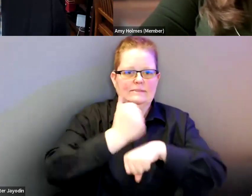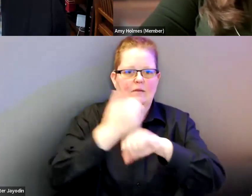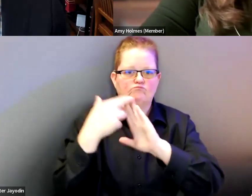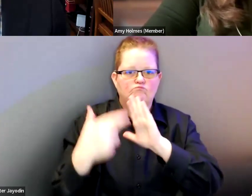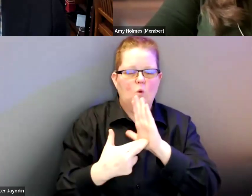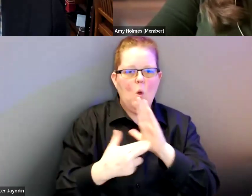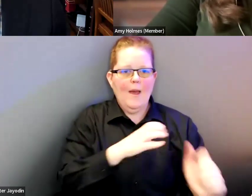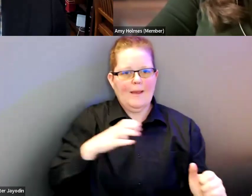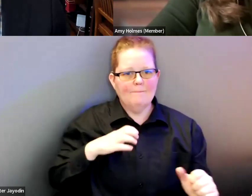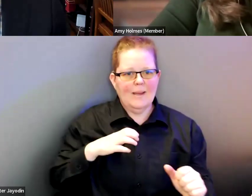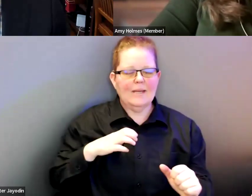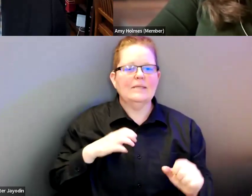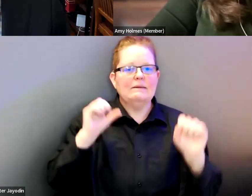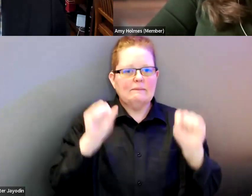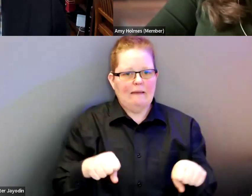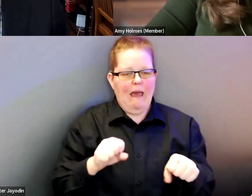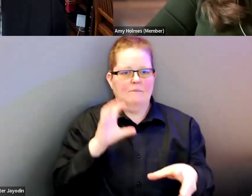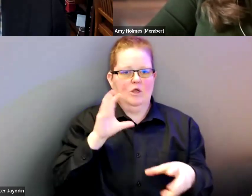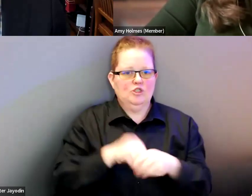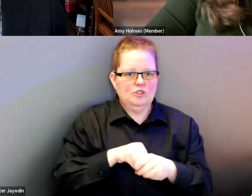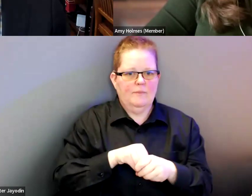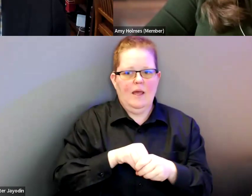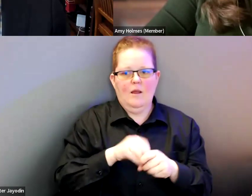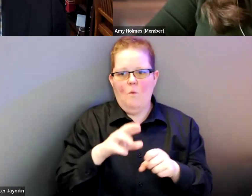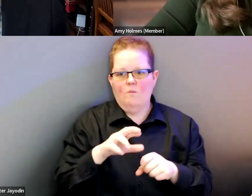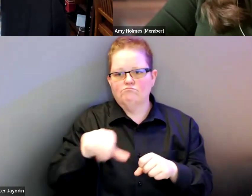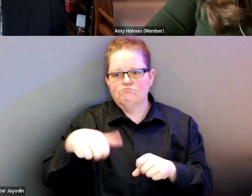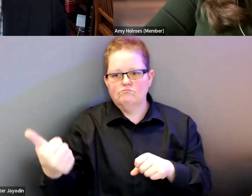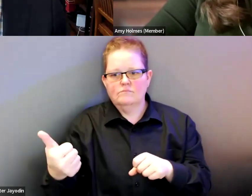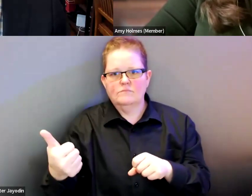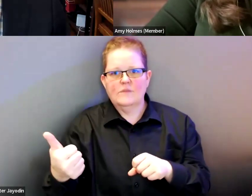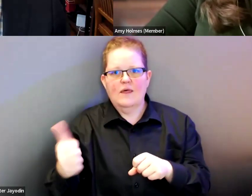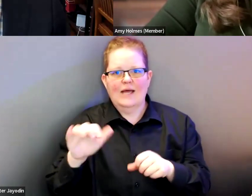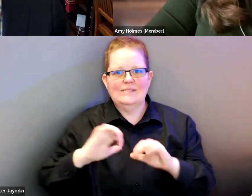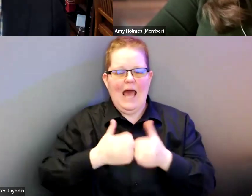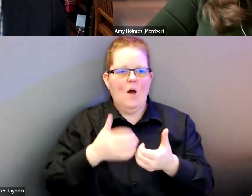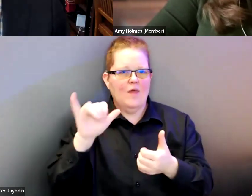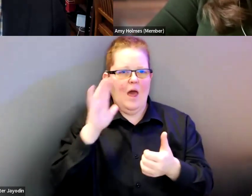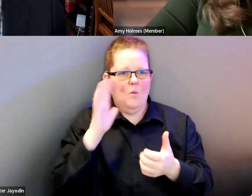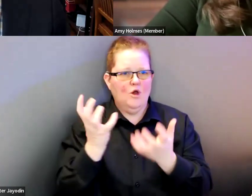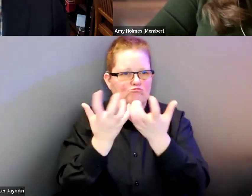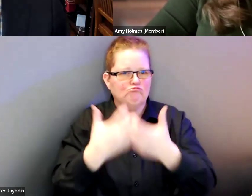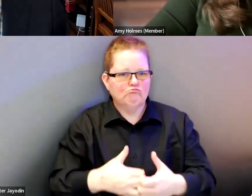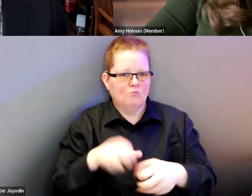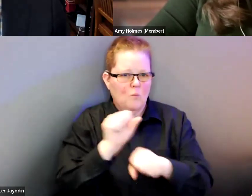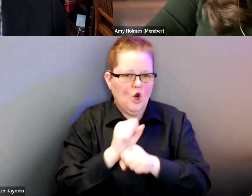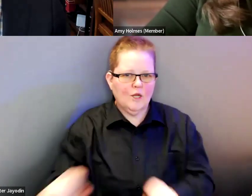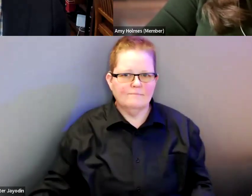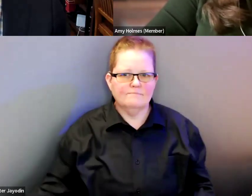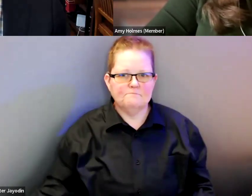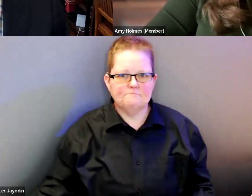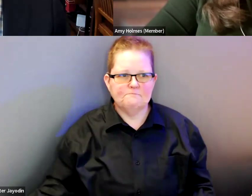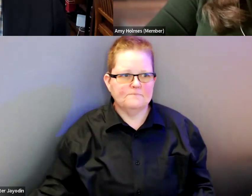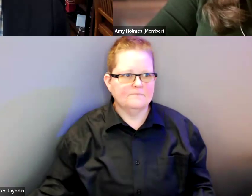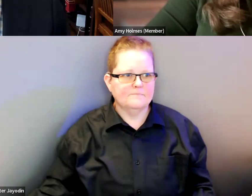to participate in those meetings. They're just not able to vote. And that's the way that would work. Because it